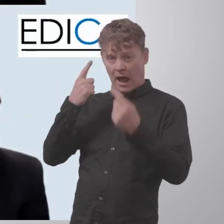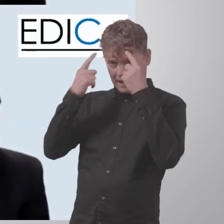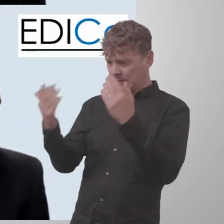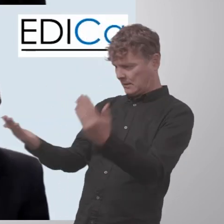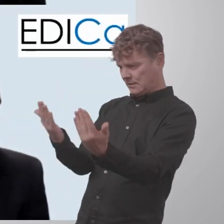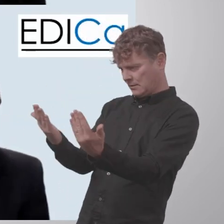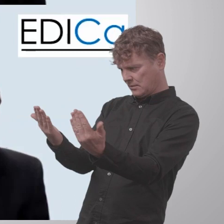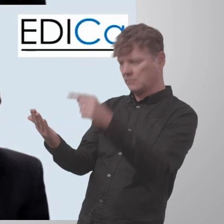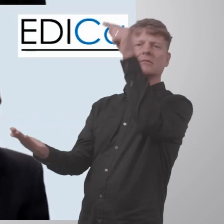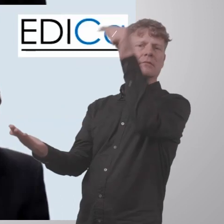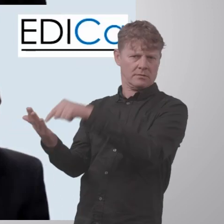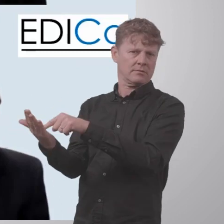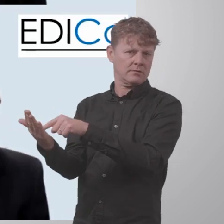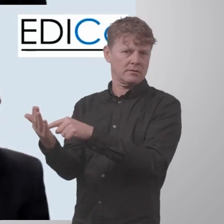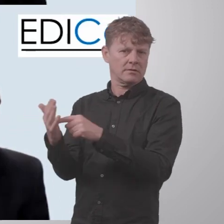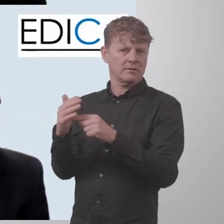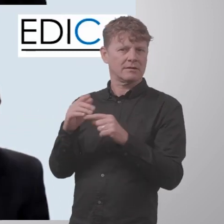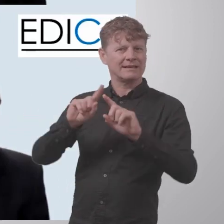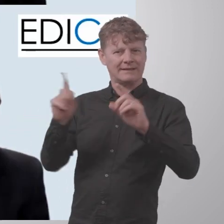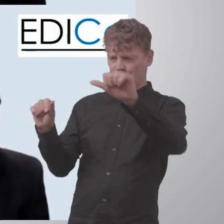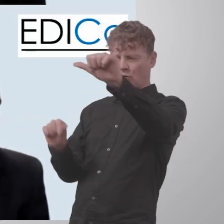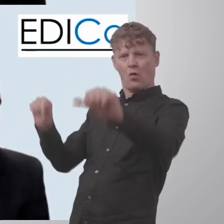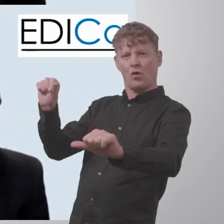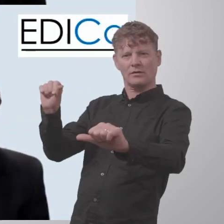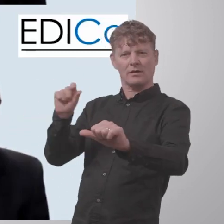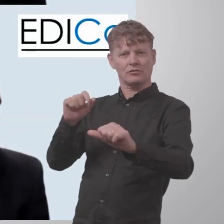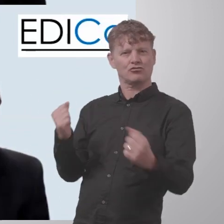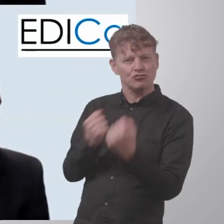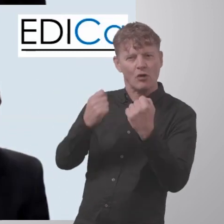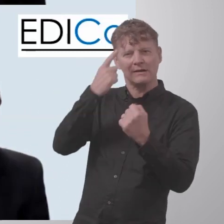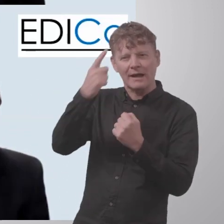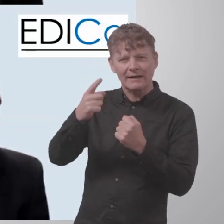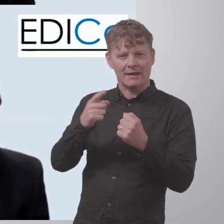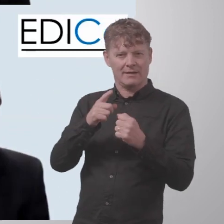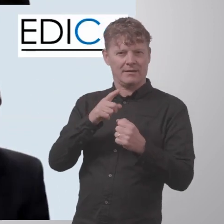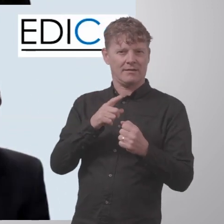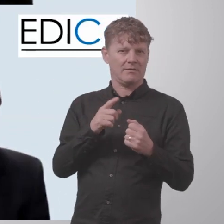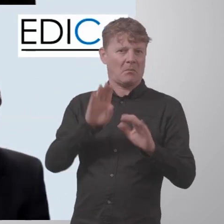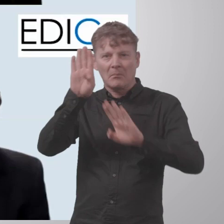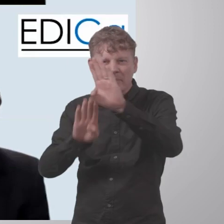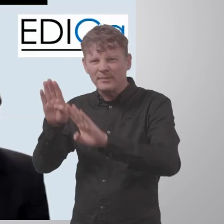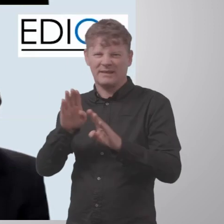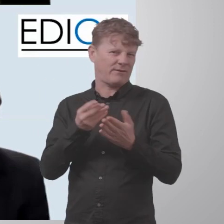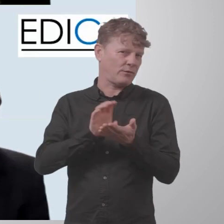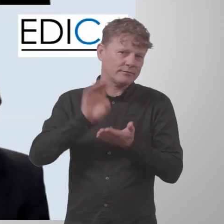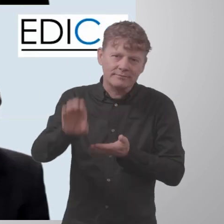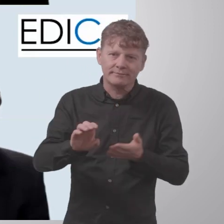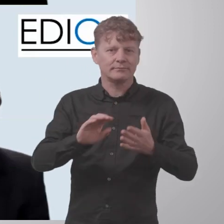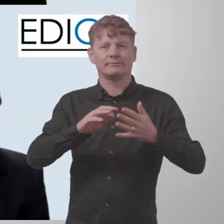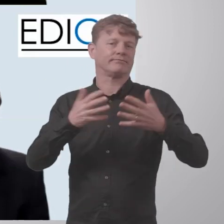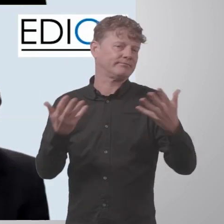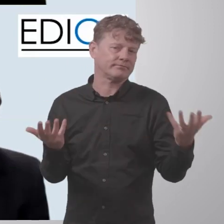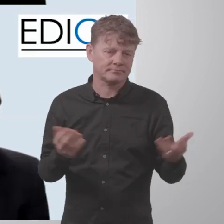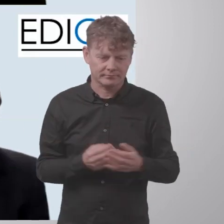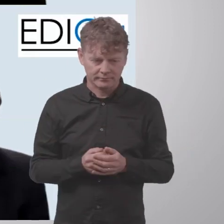different rank order of which is the strongest idea or bid or suggestion. And I think we do that in some other